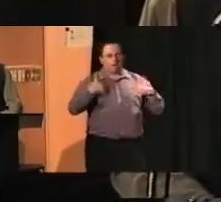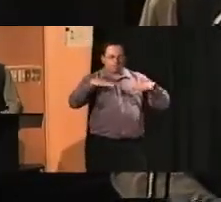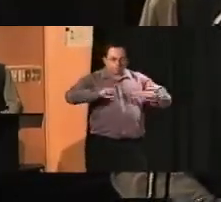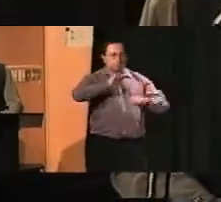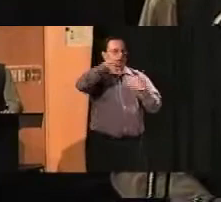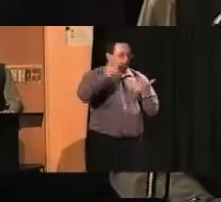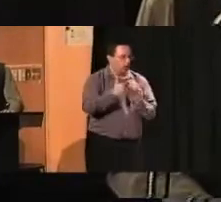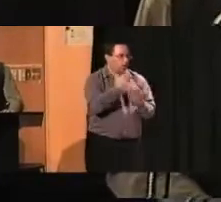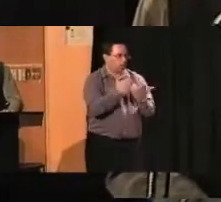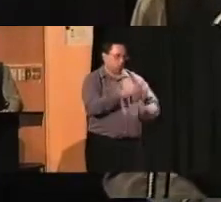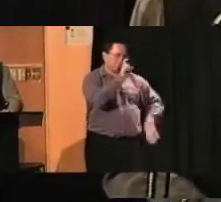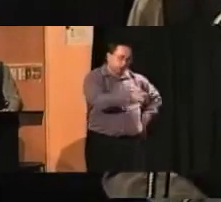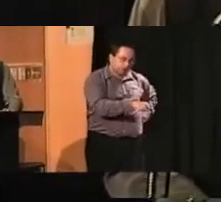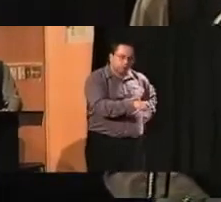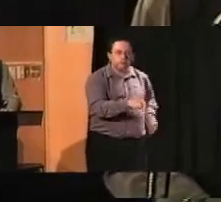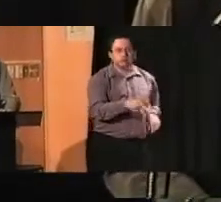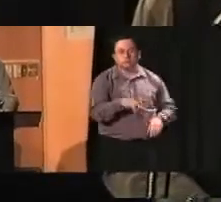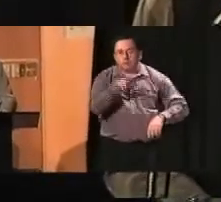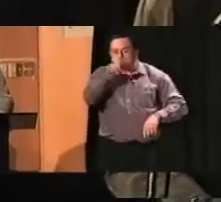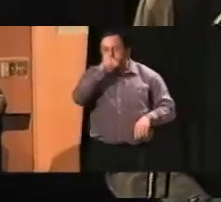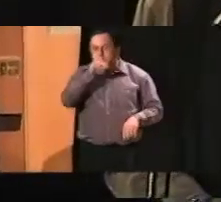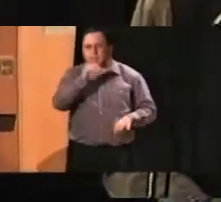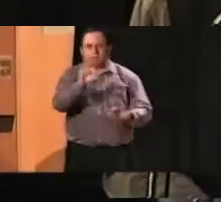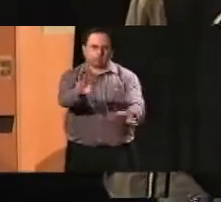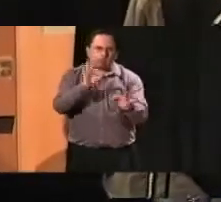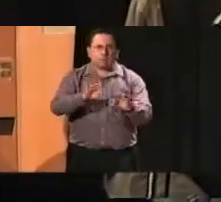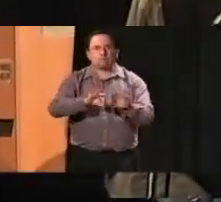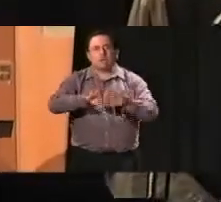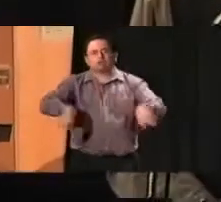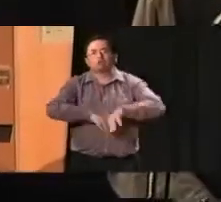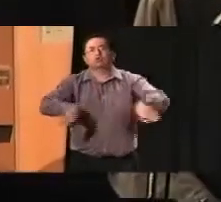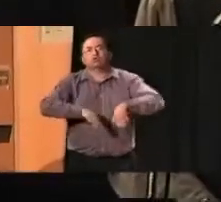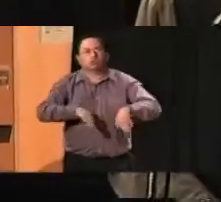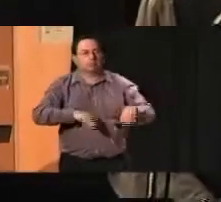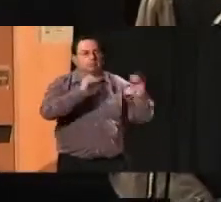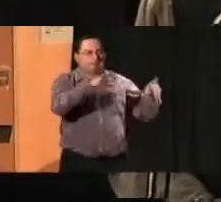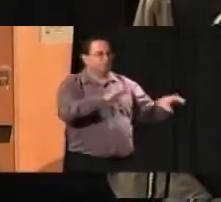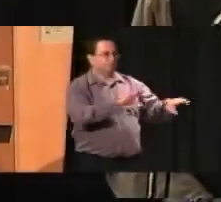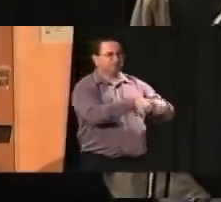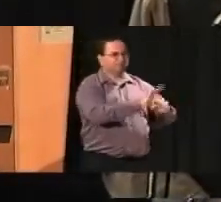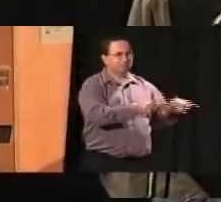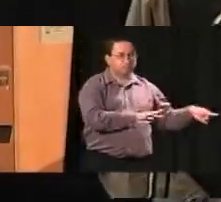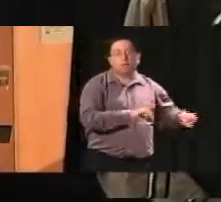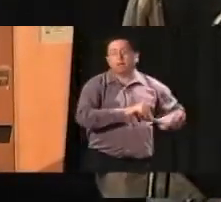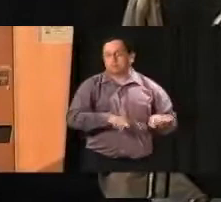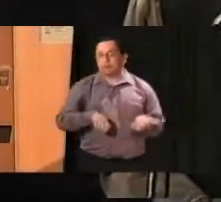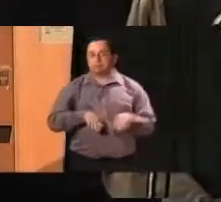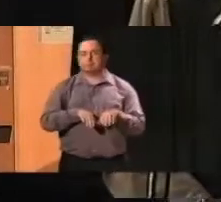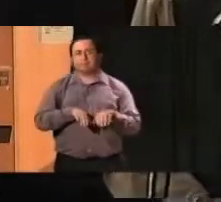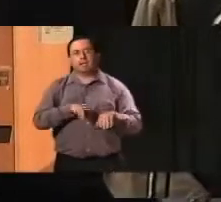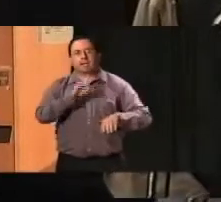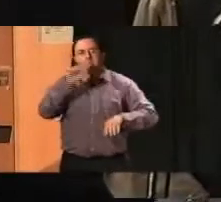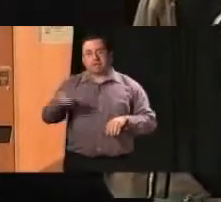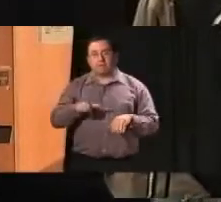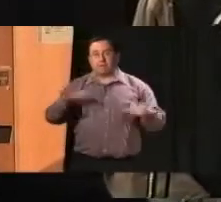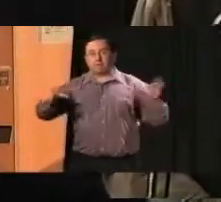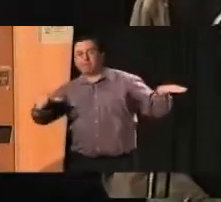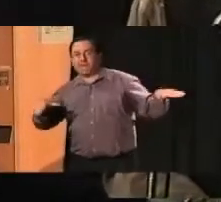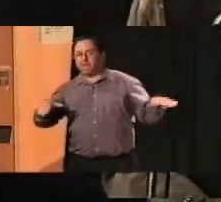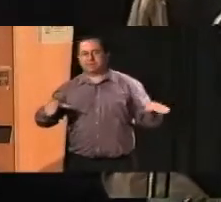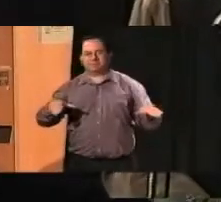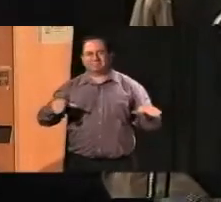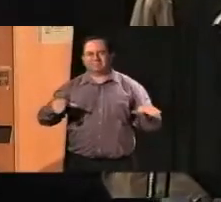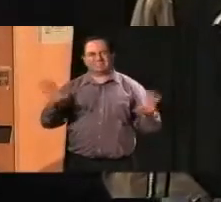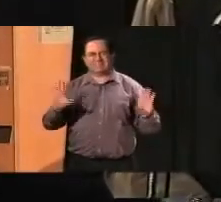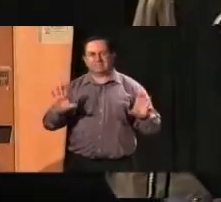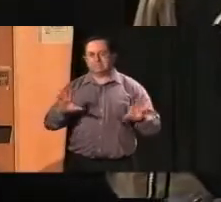subjects. The duck was excellent in swimming, in fact, better than his instructor was. But he made only passing grades in flying and was very